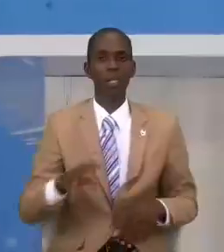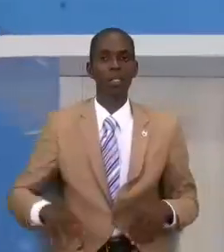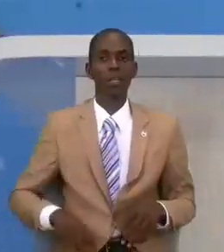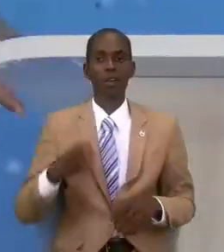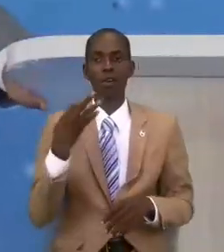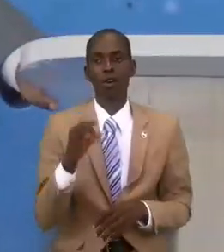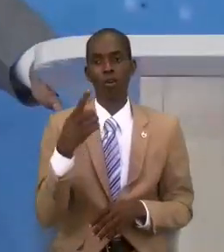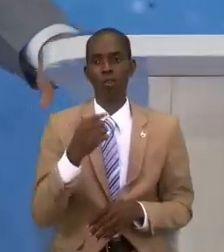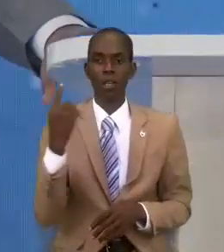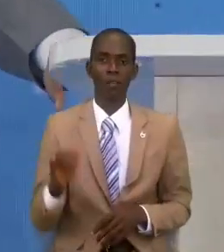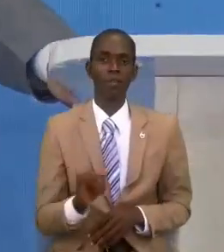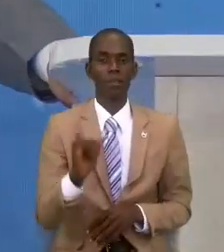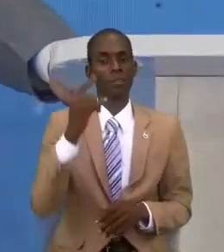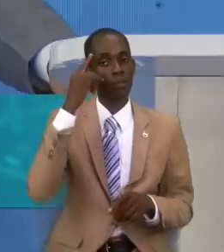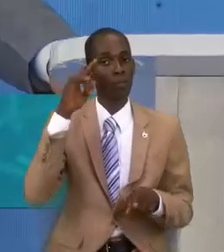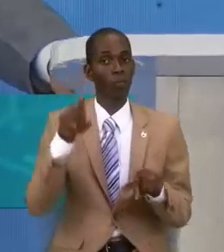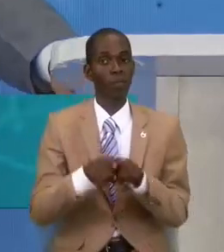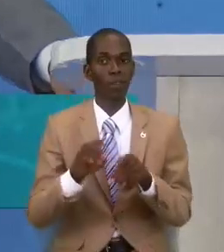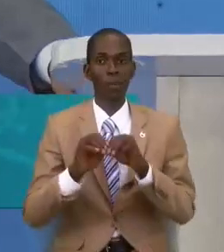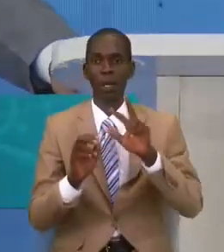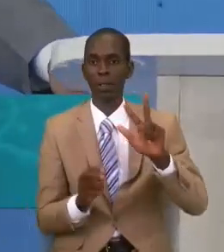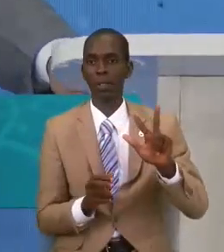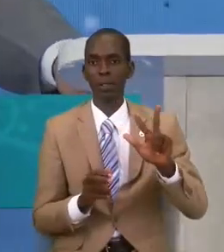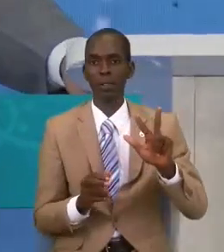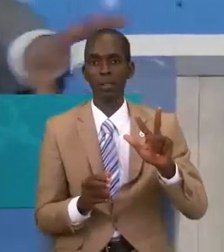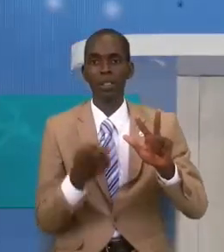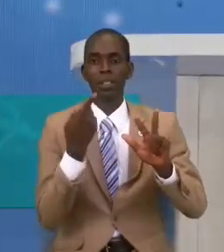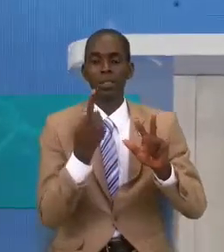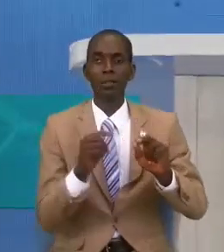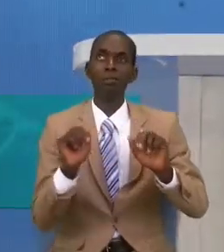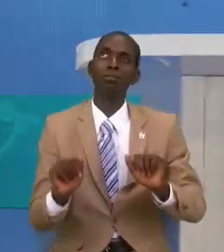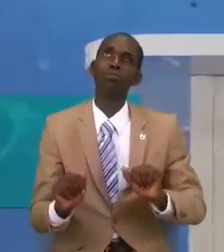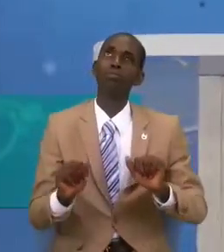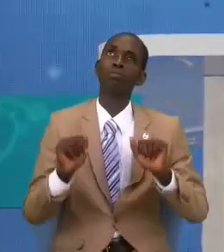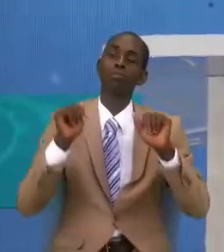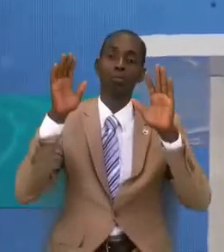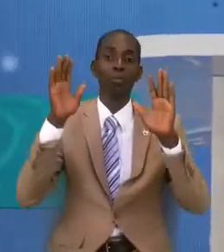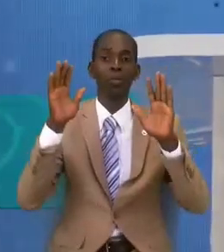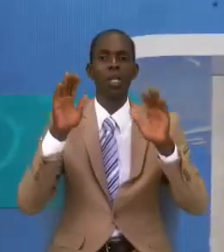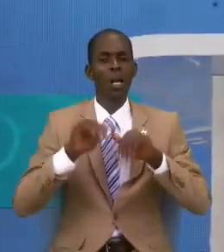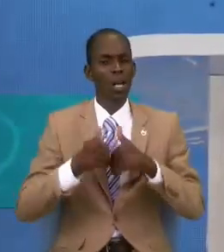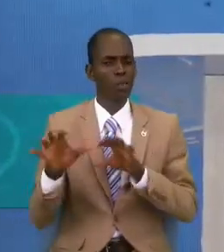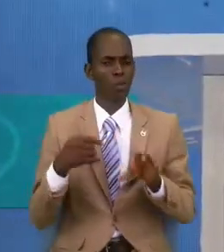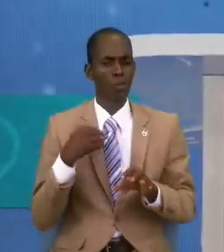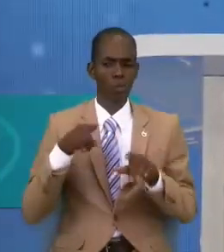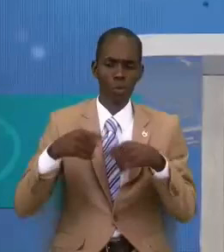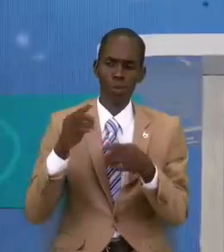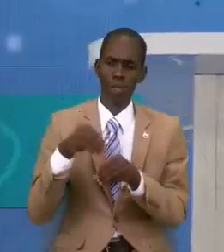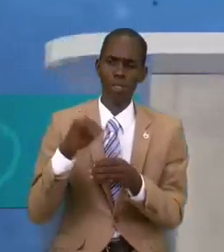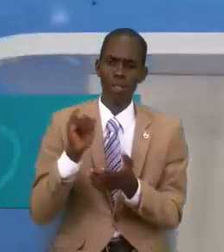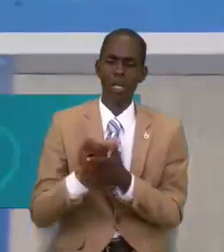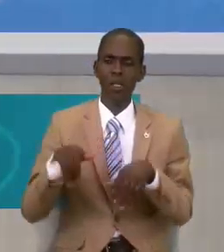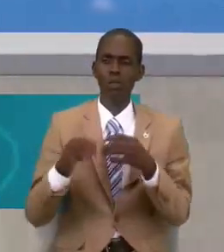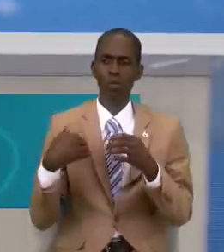the consecration. How do we get into that? How do we experience? How do we have that? How do we possess that? How do we make sure